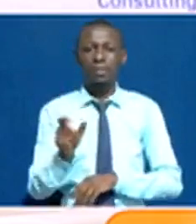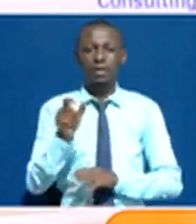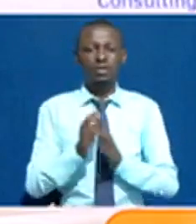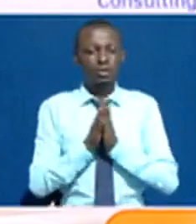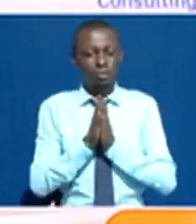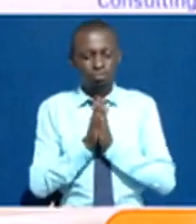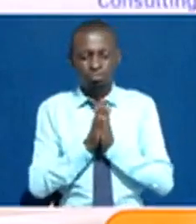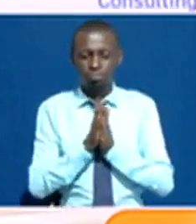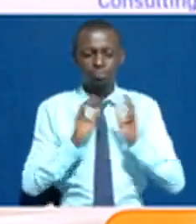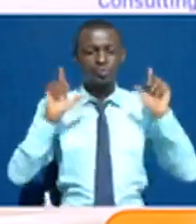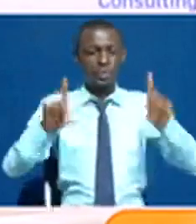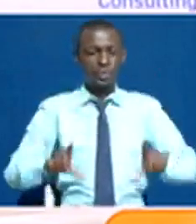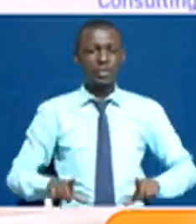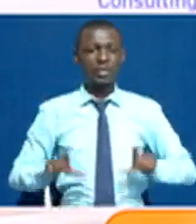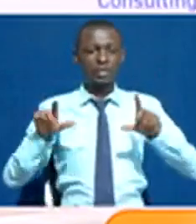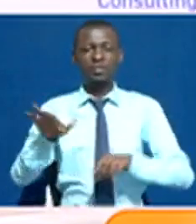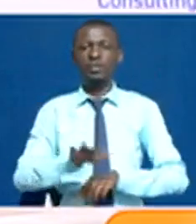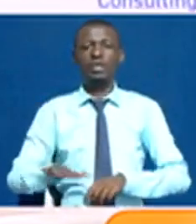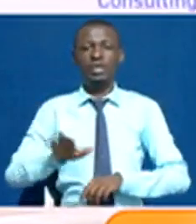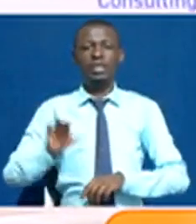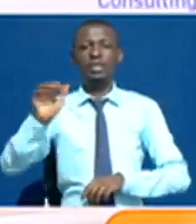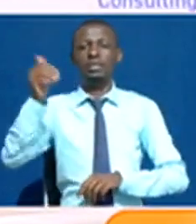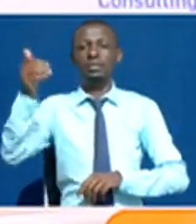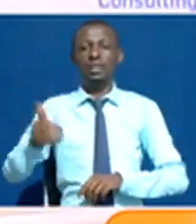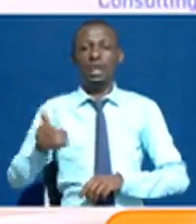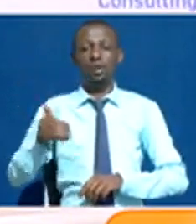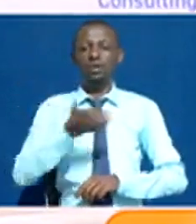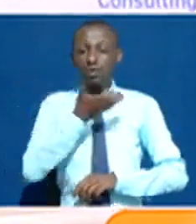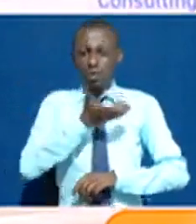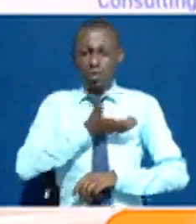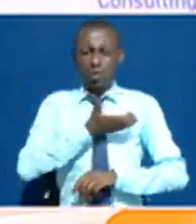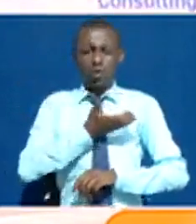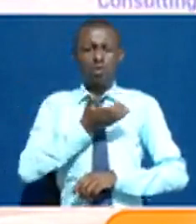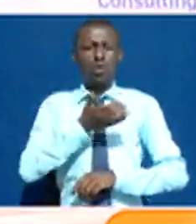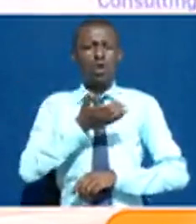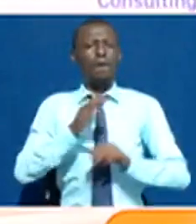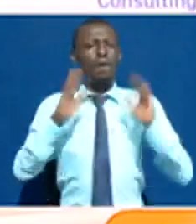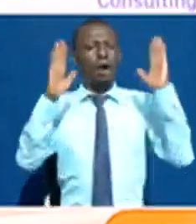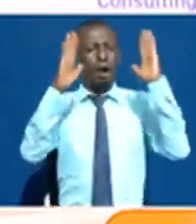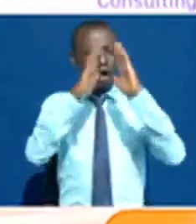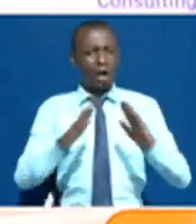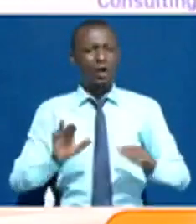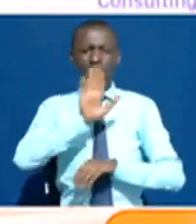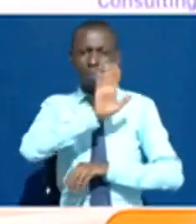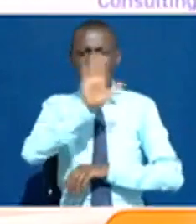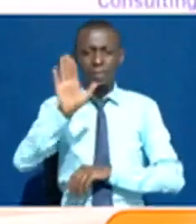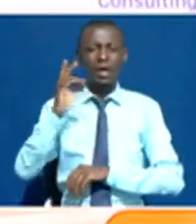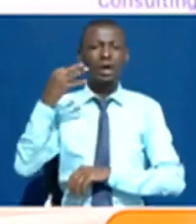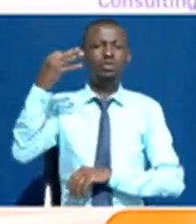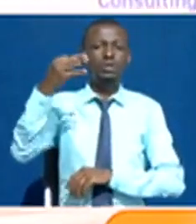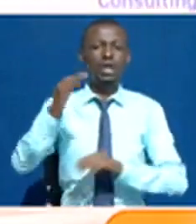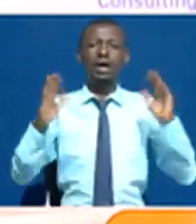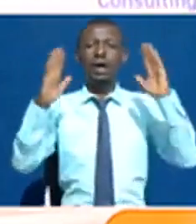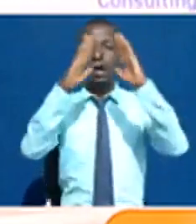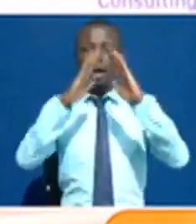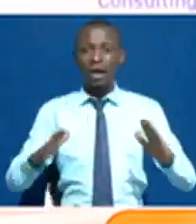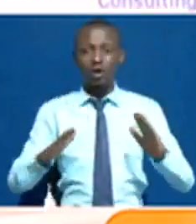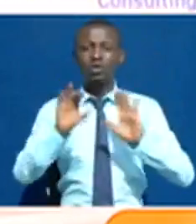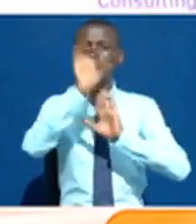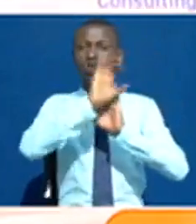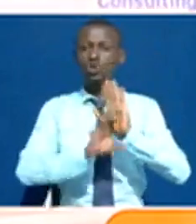who live in an urban center to own a home one day. Shelter is a constitutional requirement.